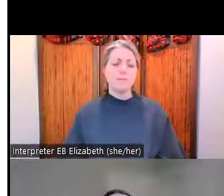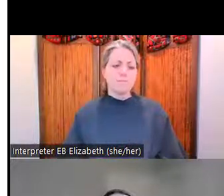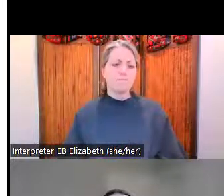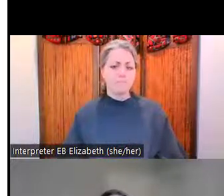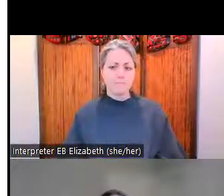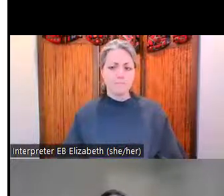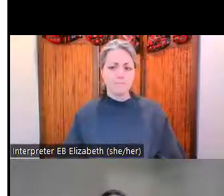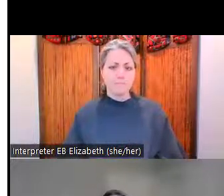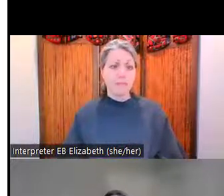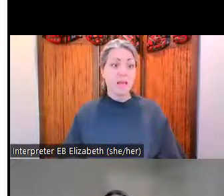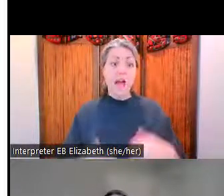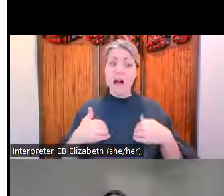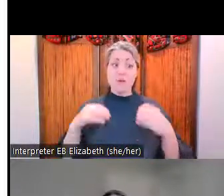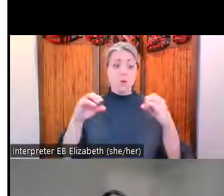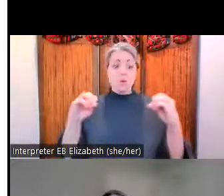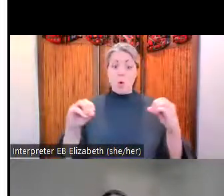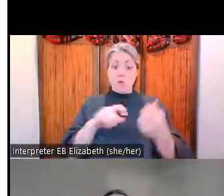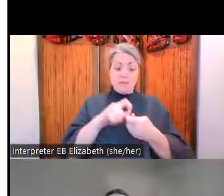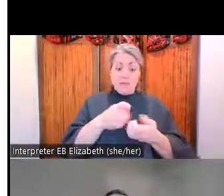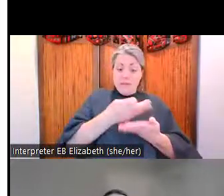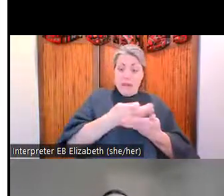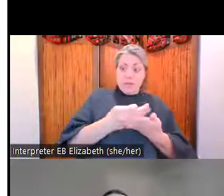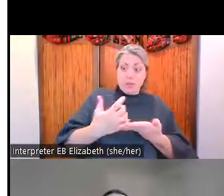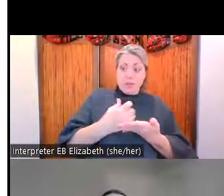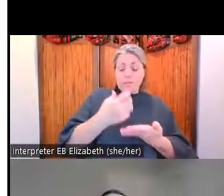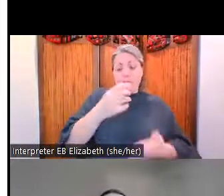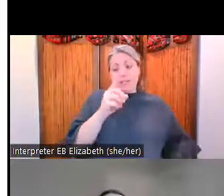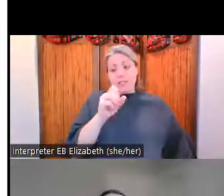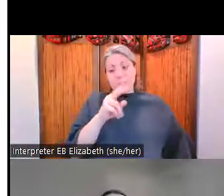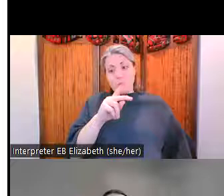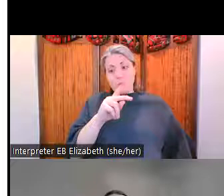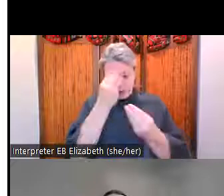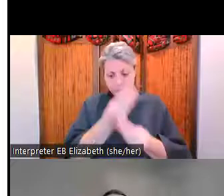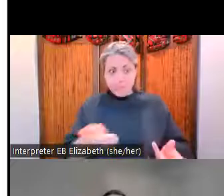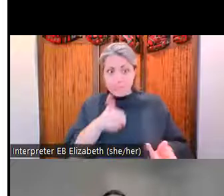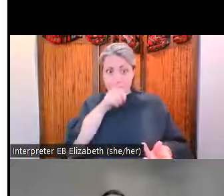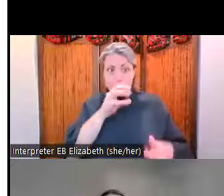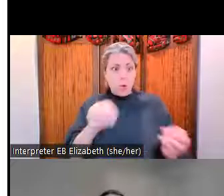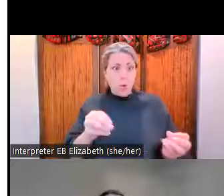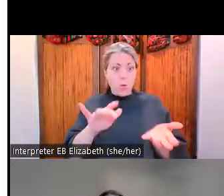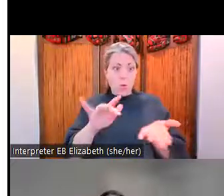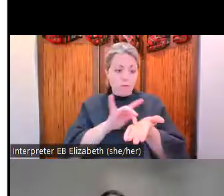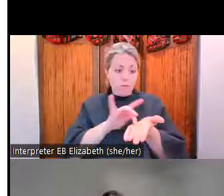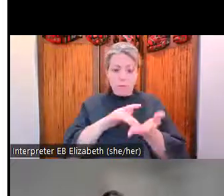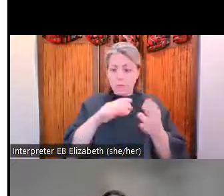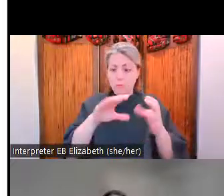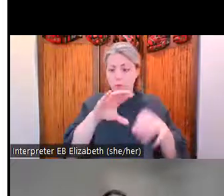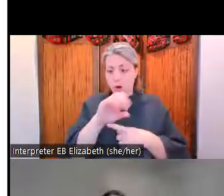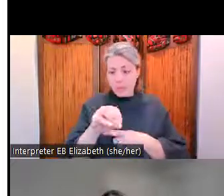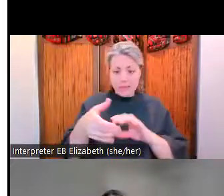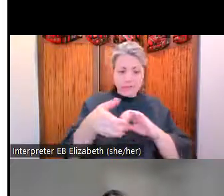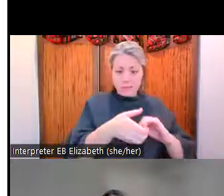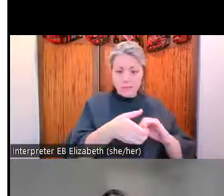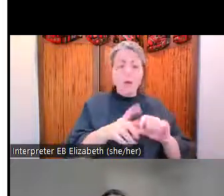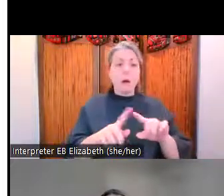I have no financial disclosures and no associations with pharmaceutical companies. There will be some discussion of psychotropic medications, both the